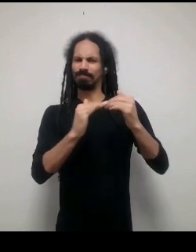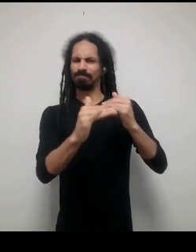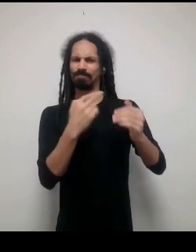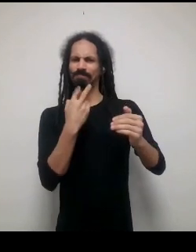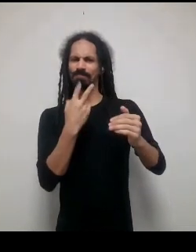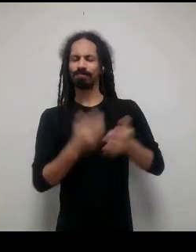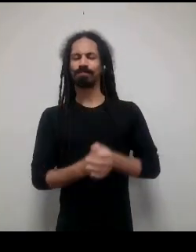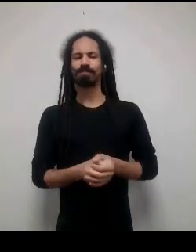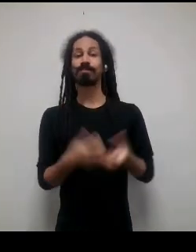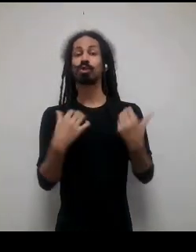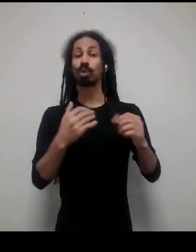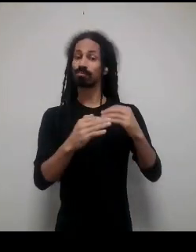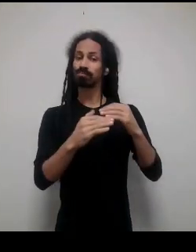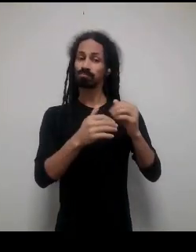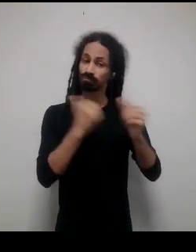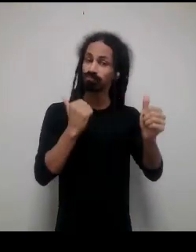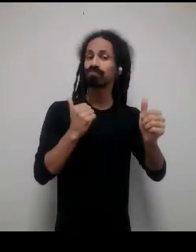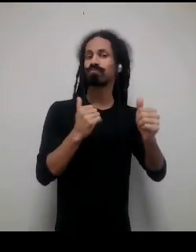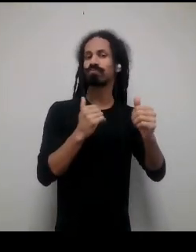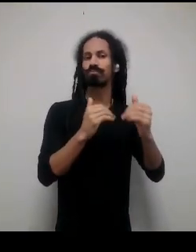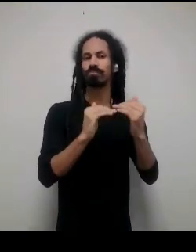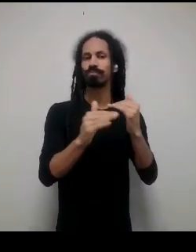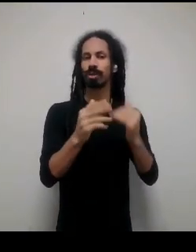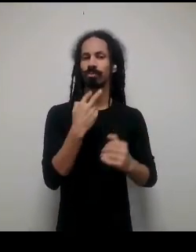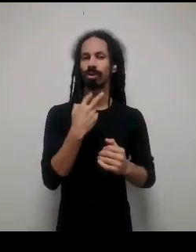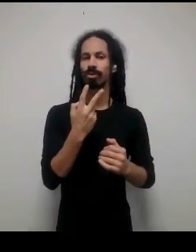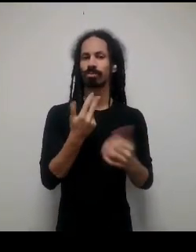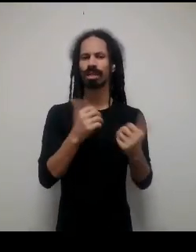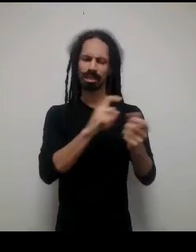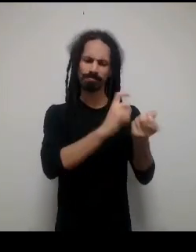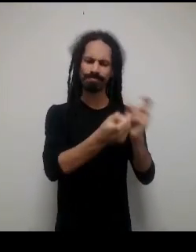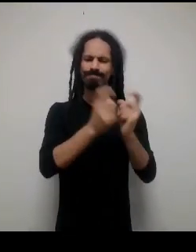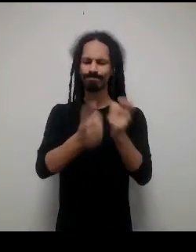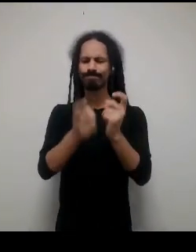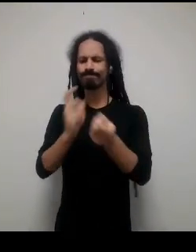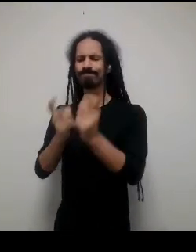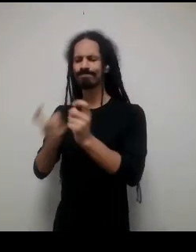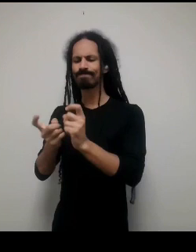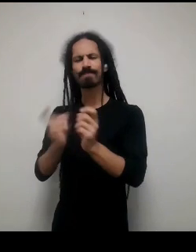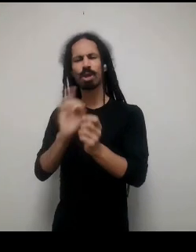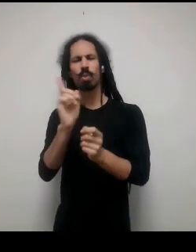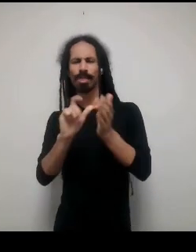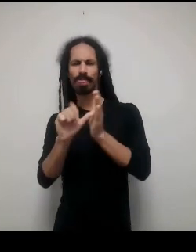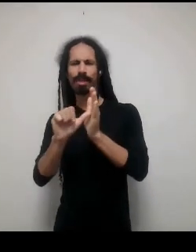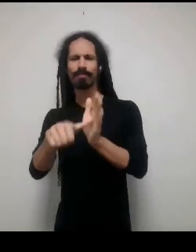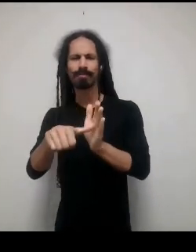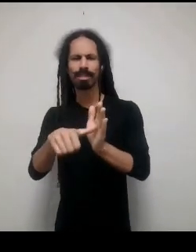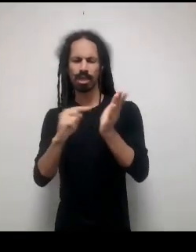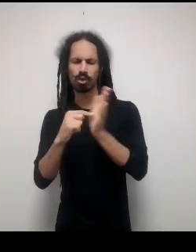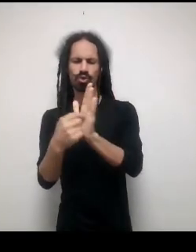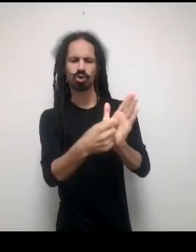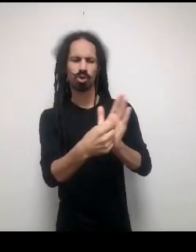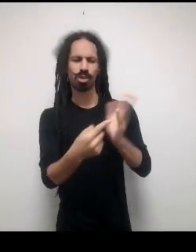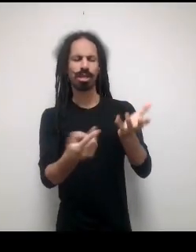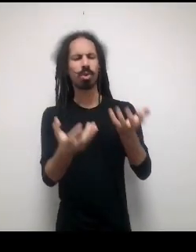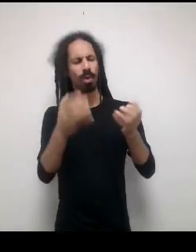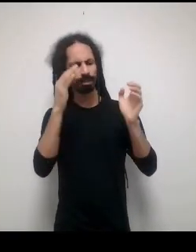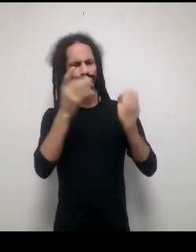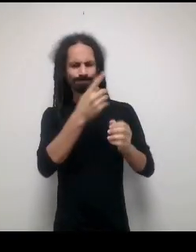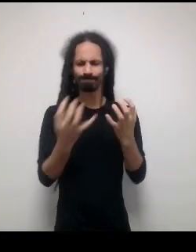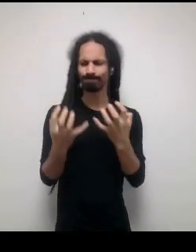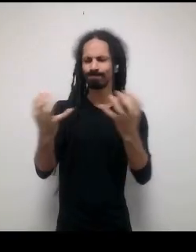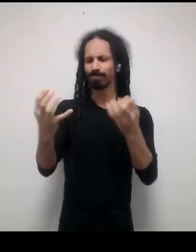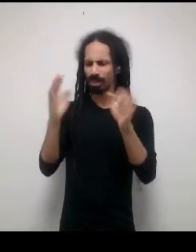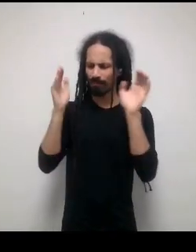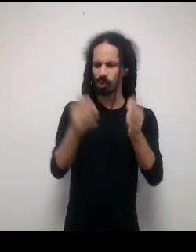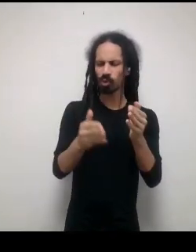to avoid speaking in a monotone voice. So I've made changes based on what I want my audience to focus on, and I'm